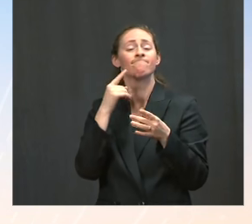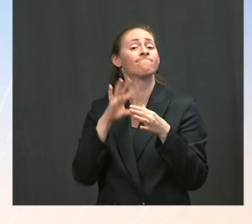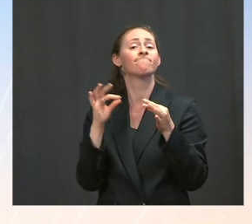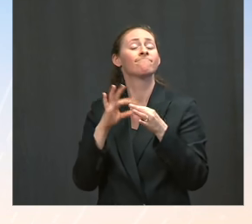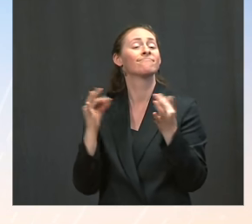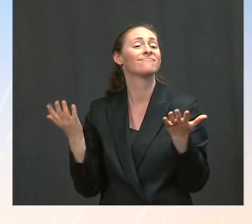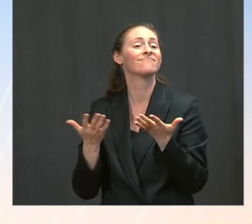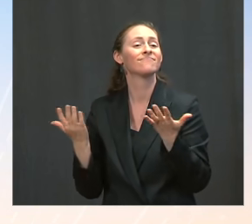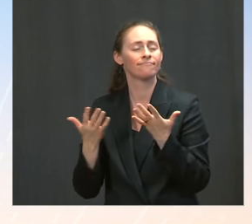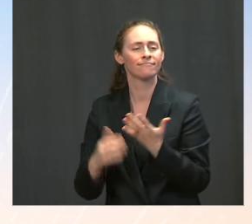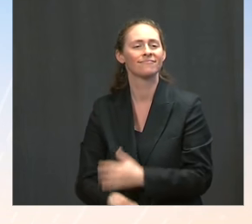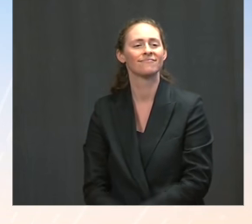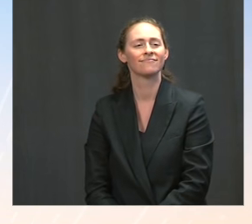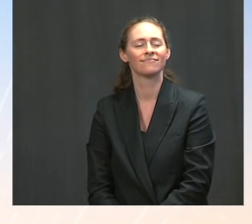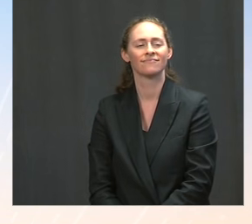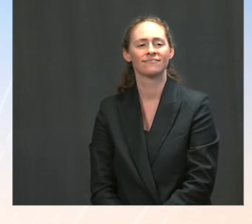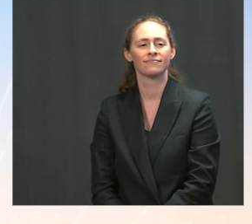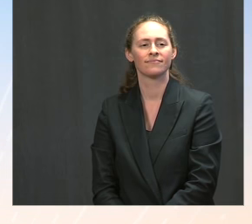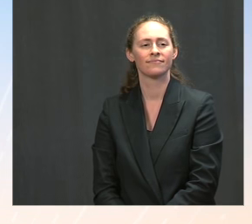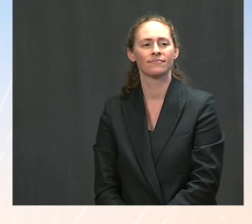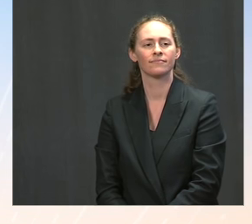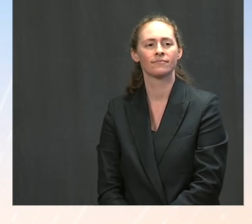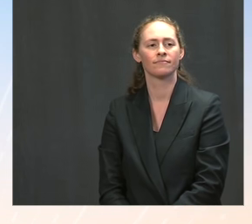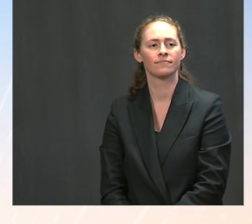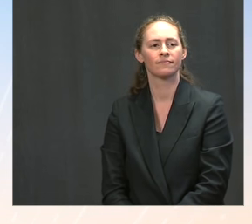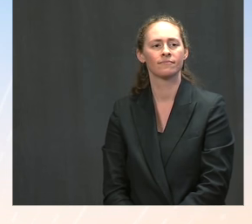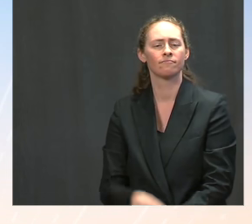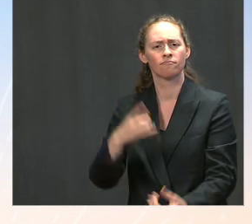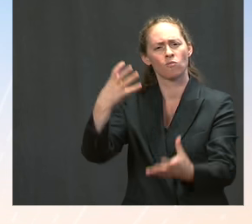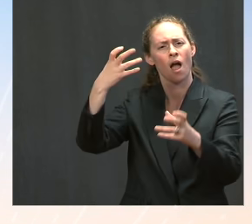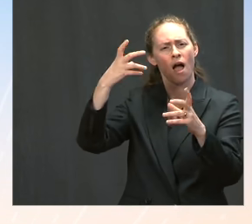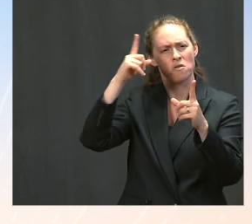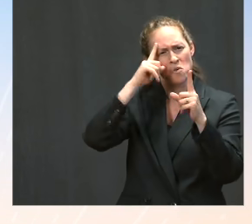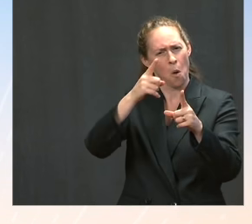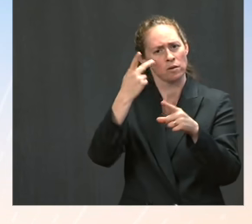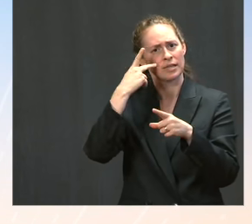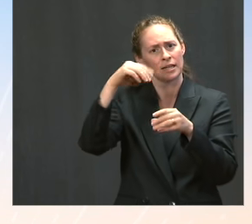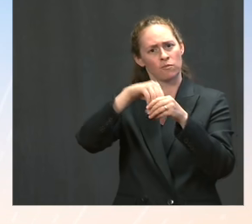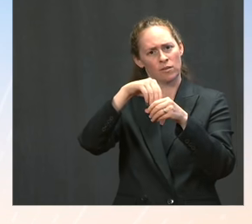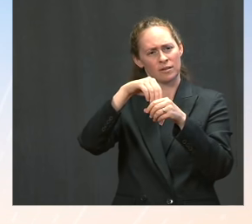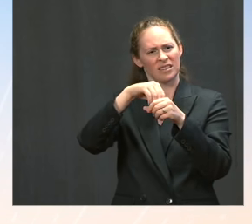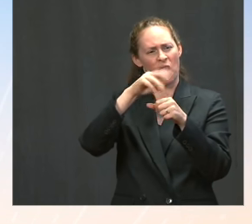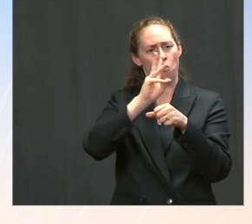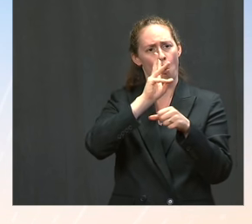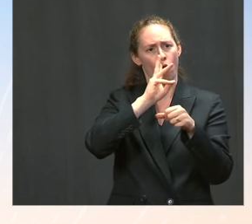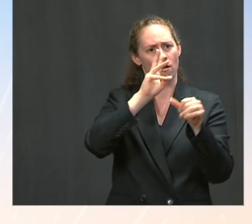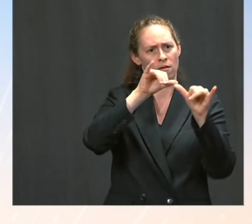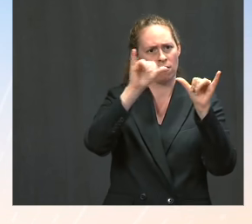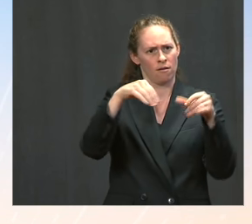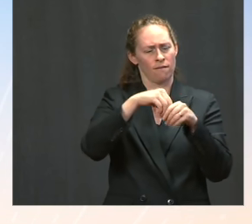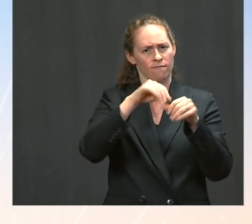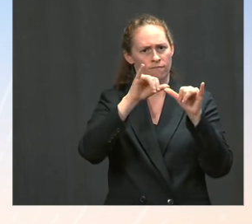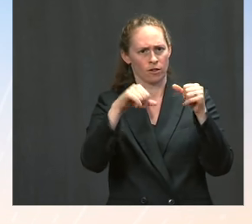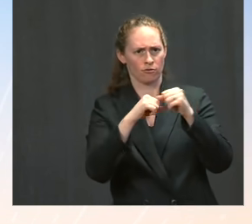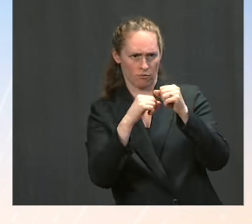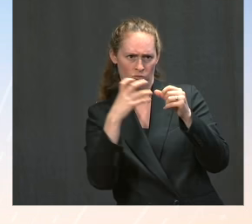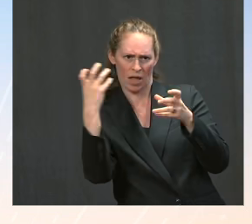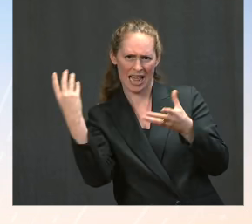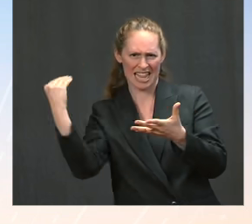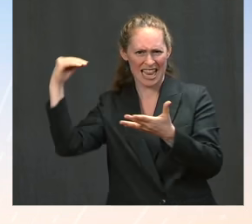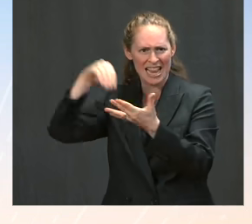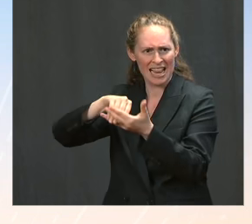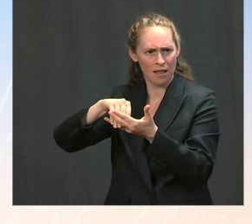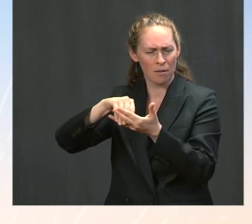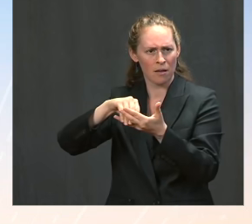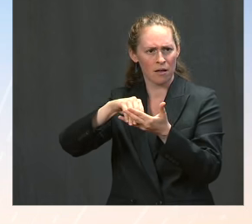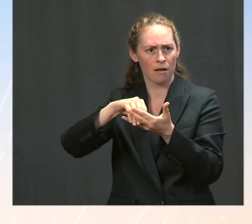wants to make sure that the water infrastructure measures that the Senate already passed and the surface transportation